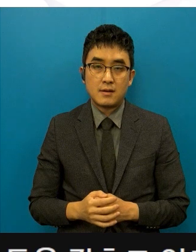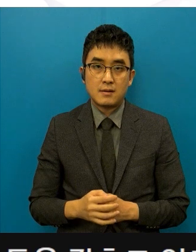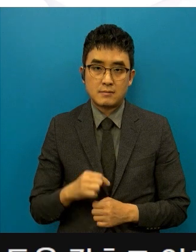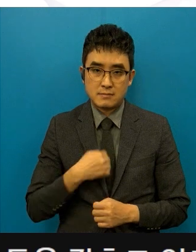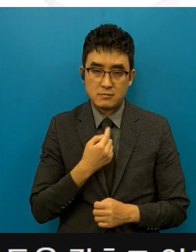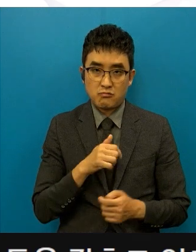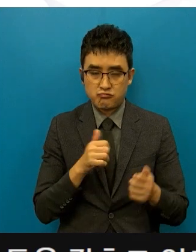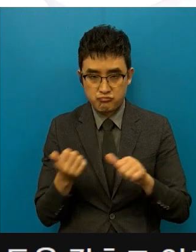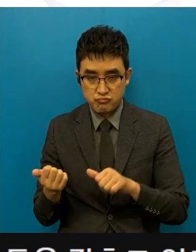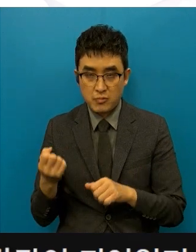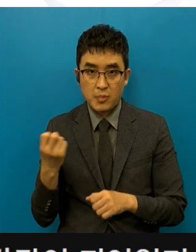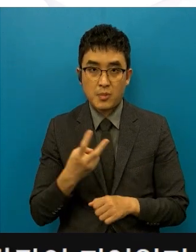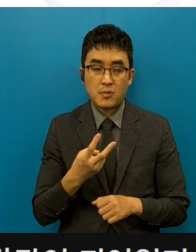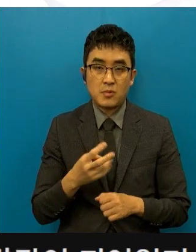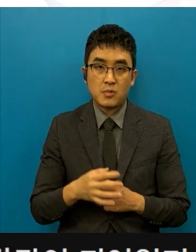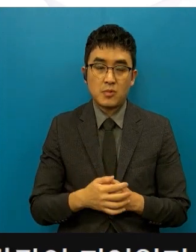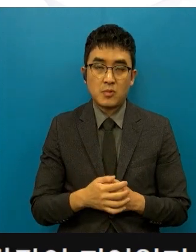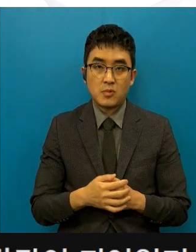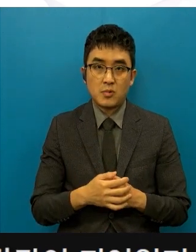Switzerland.